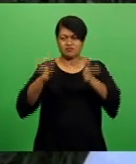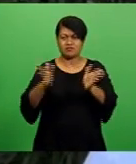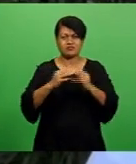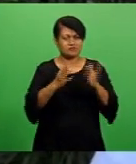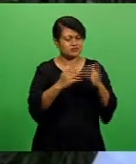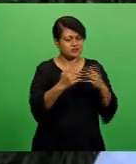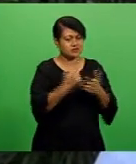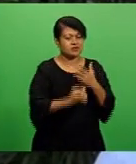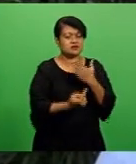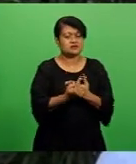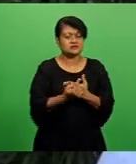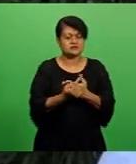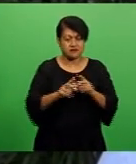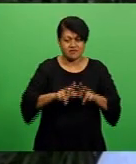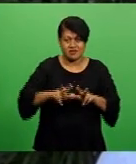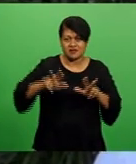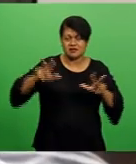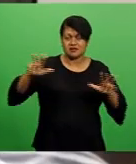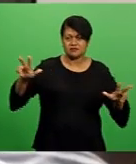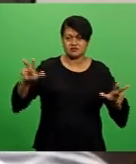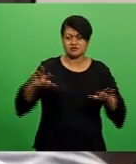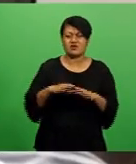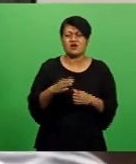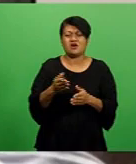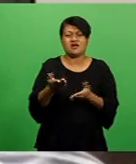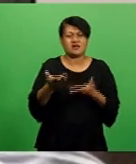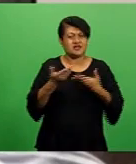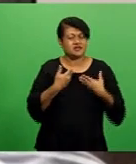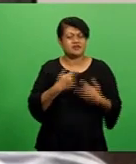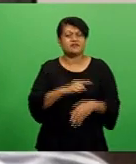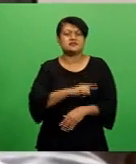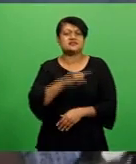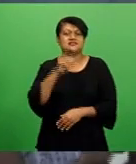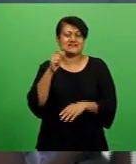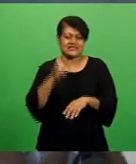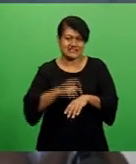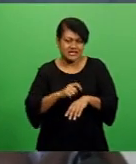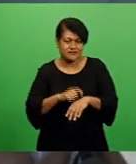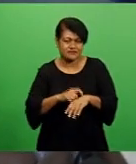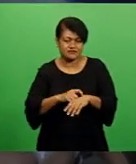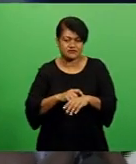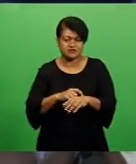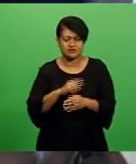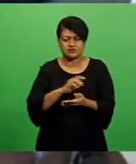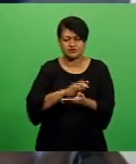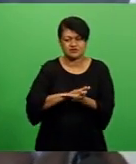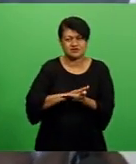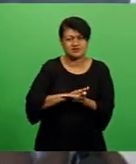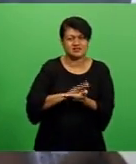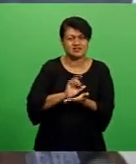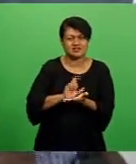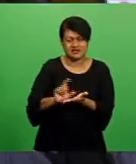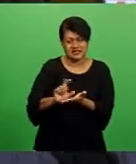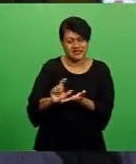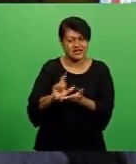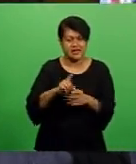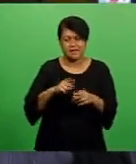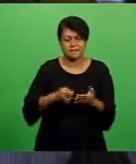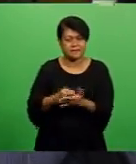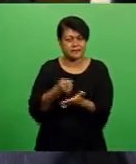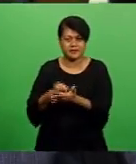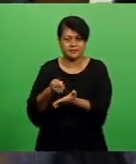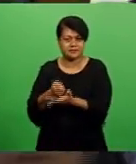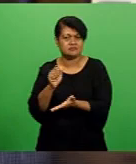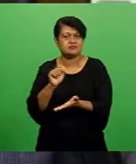this assistance, we plead with you, please give us some time this week to clear all the processing and pay to your members' account by the end of the week.